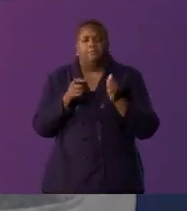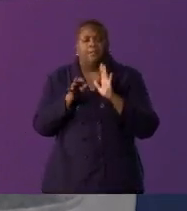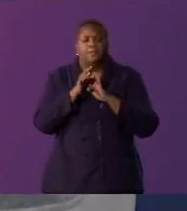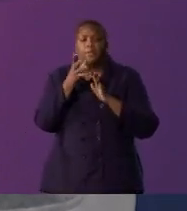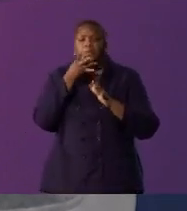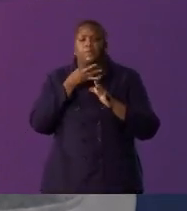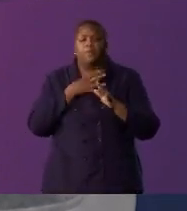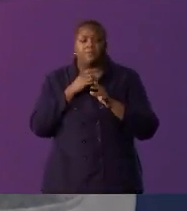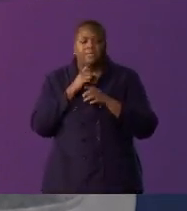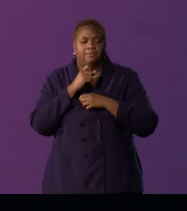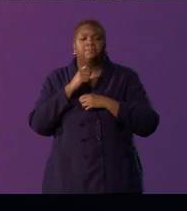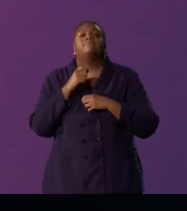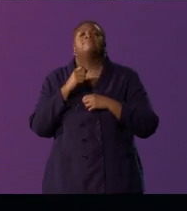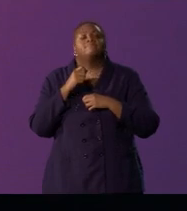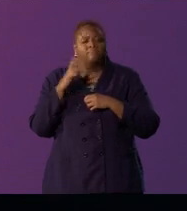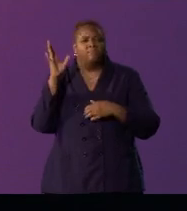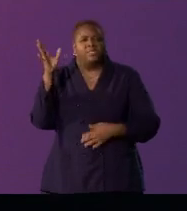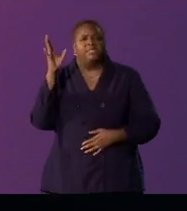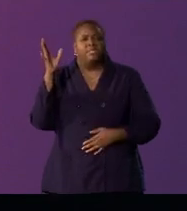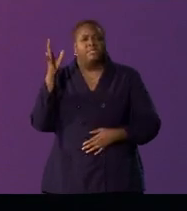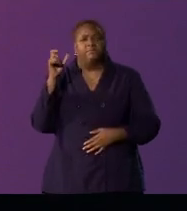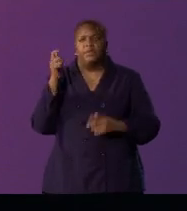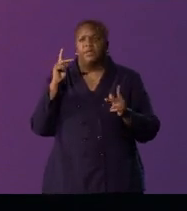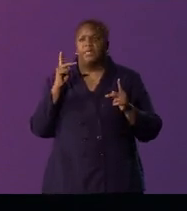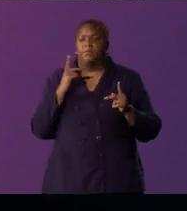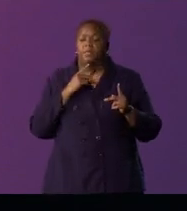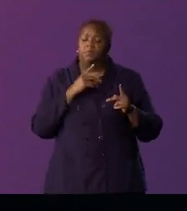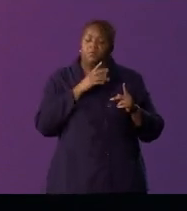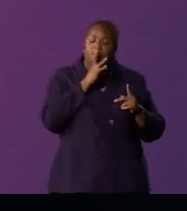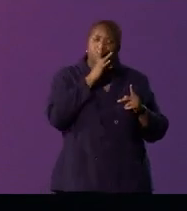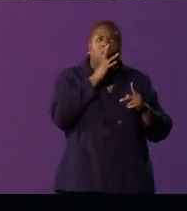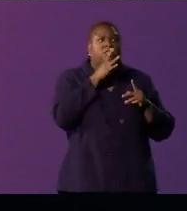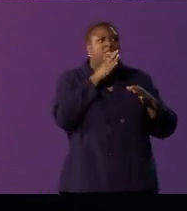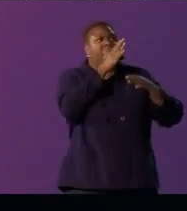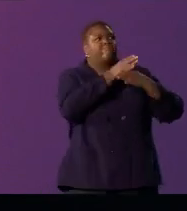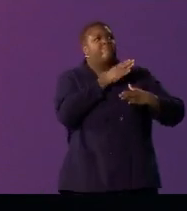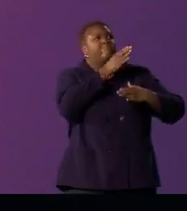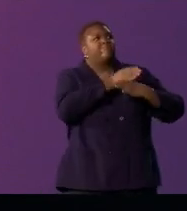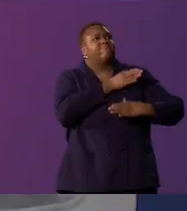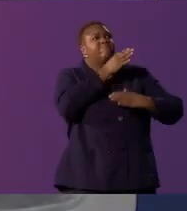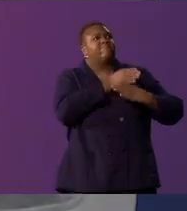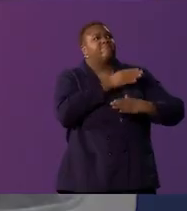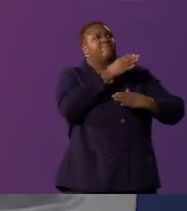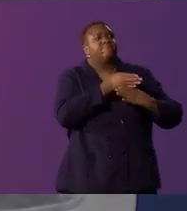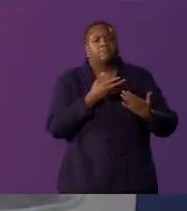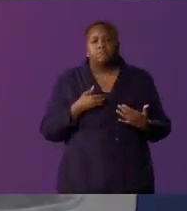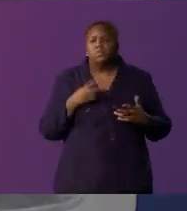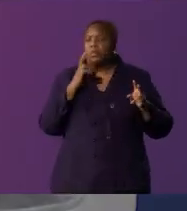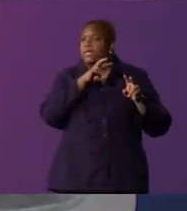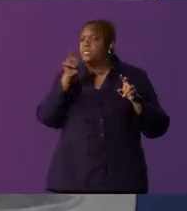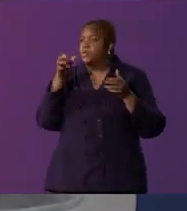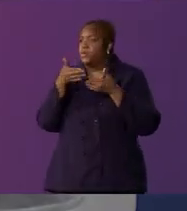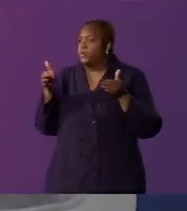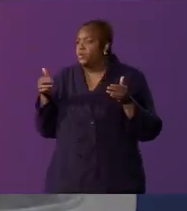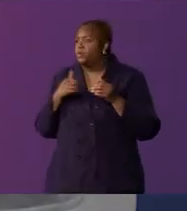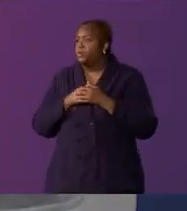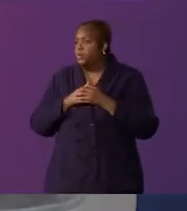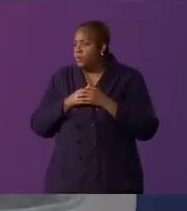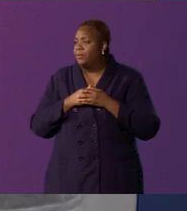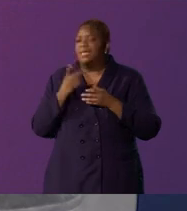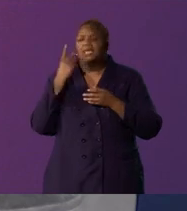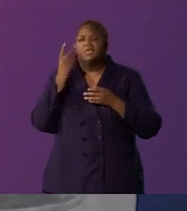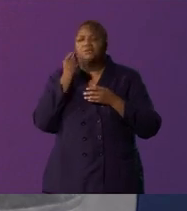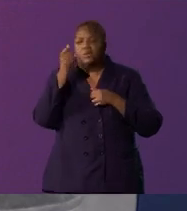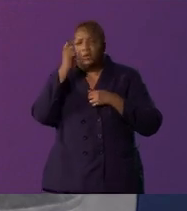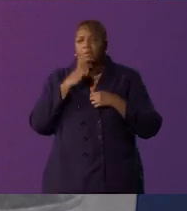this case, presenting. And all of a sudden, people are talking over her. All right? Or I'm looking around the room and I watch a couple of